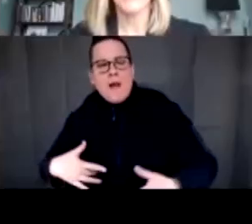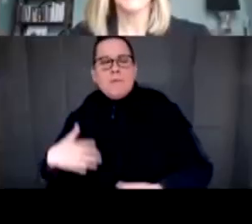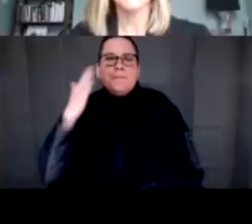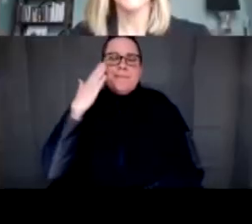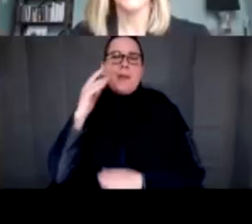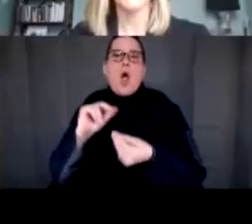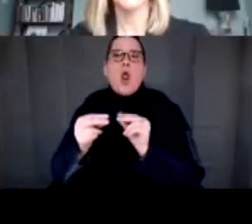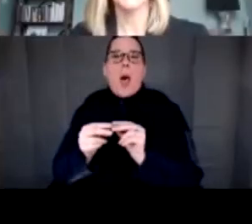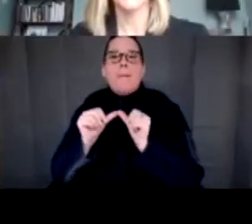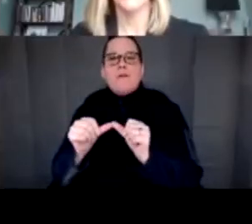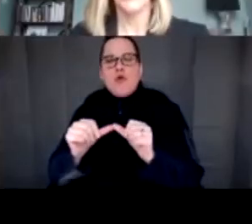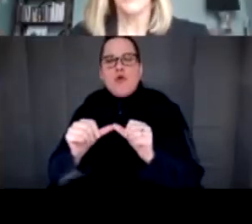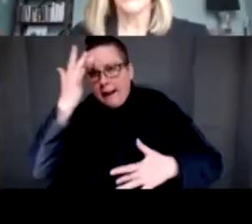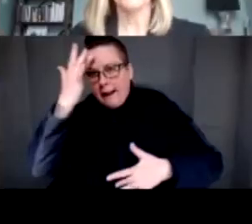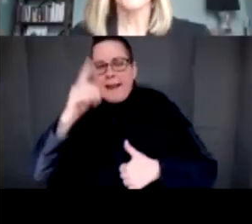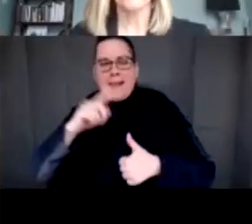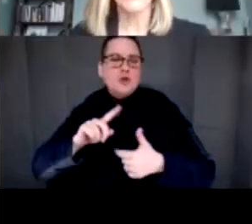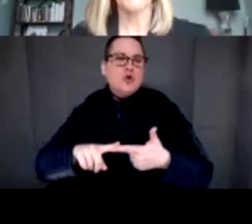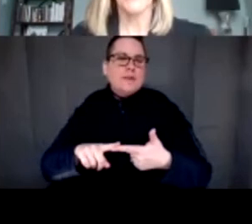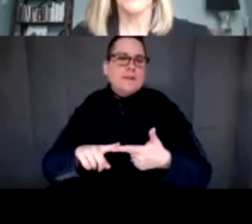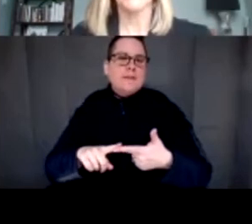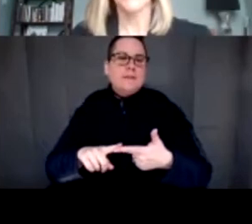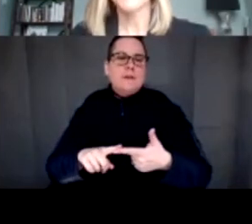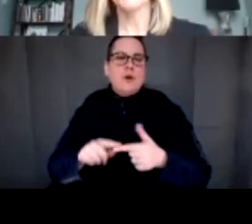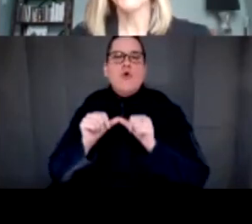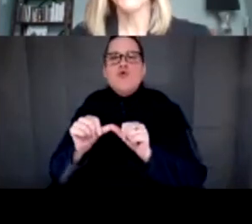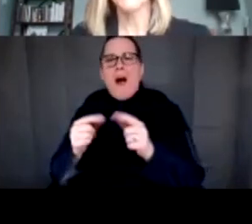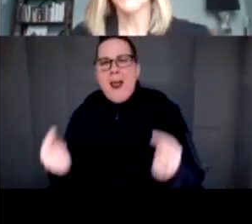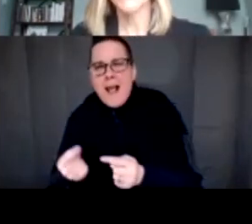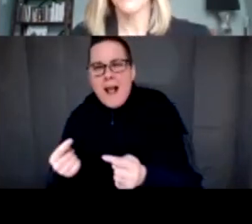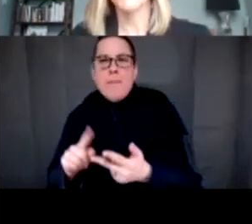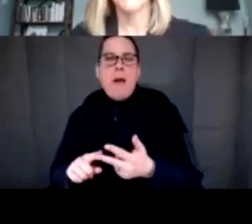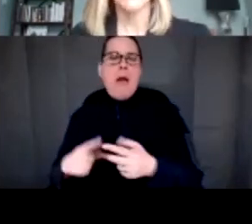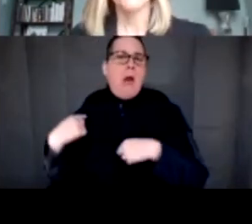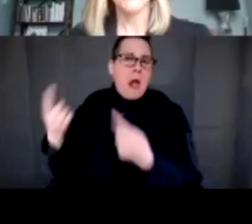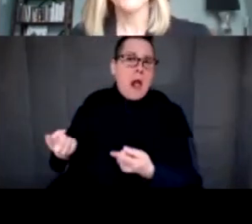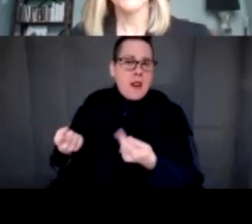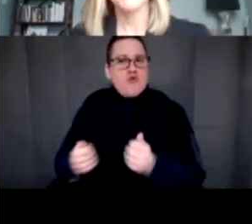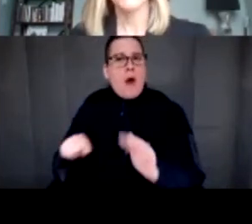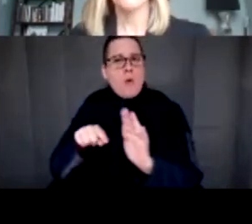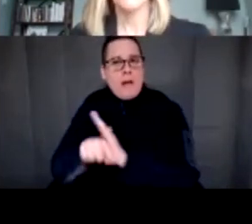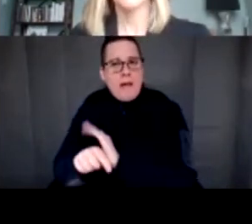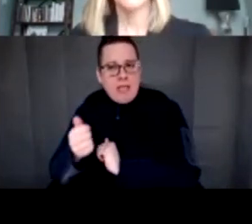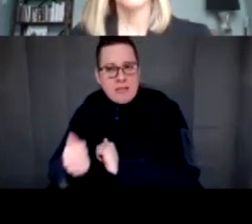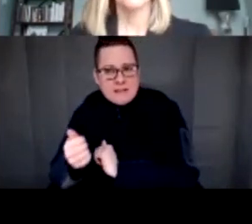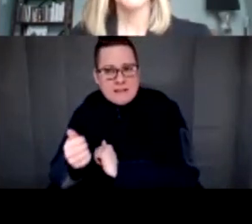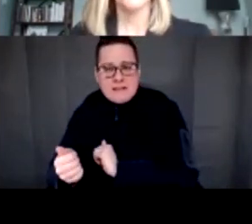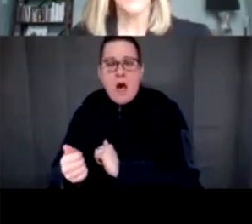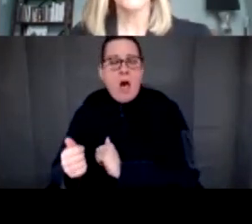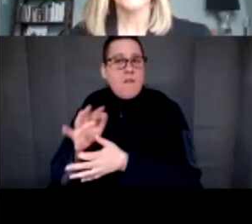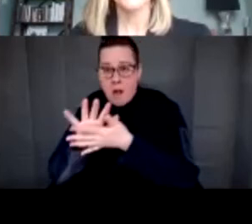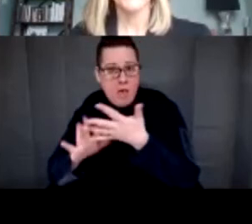of chronic conditions and chronic pain and lifetime suicide attempt, even after considering